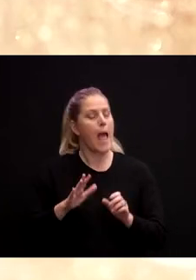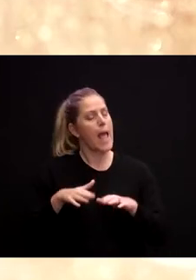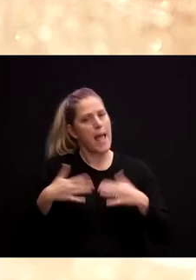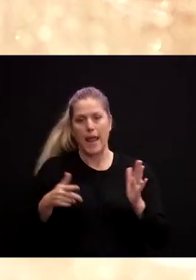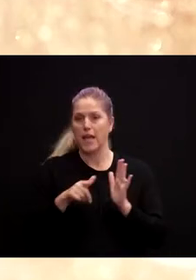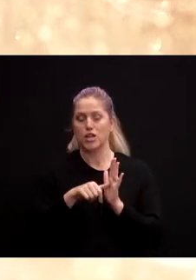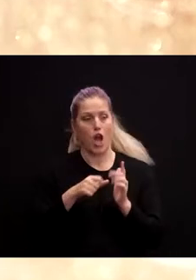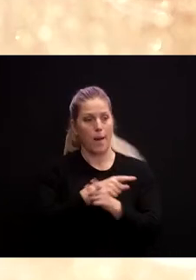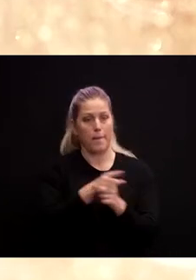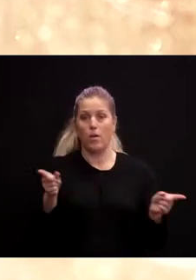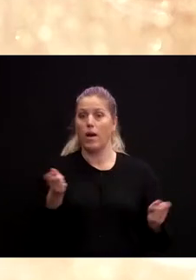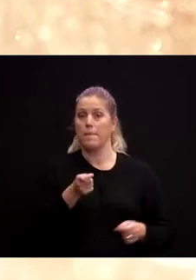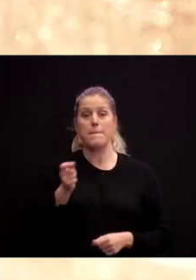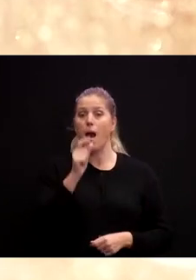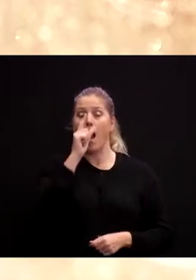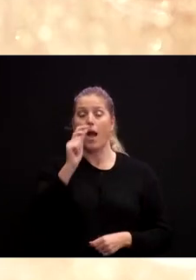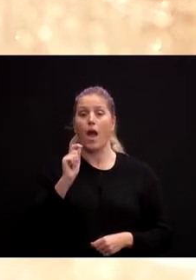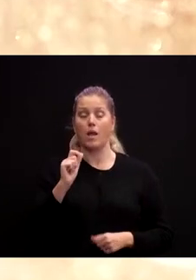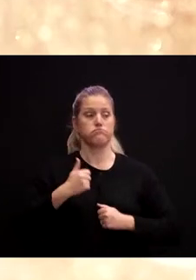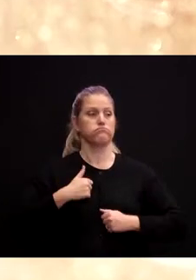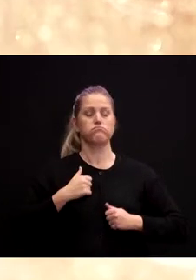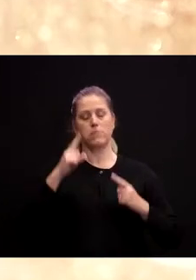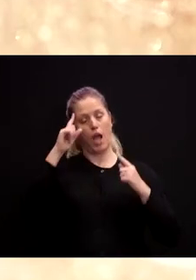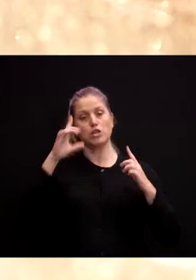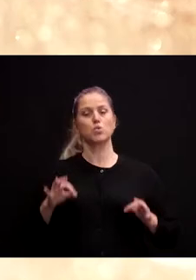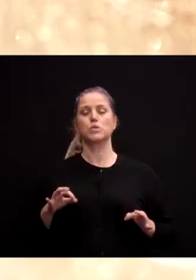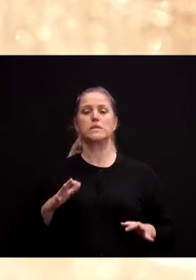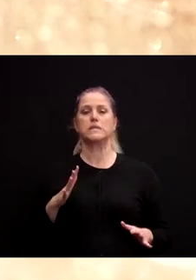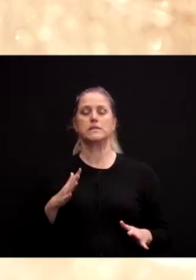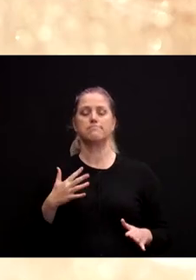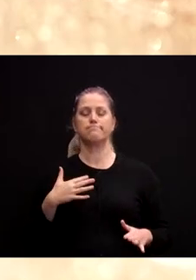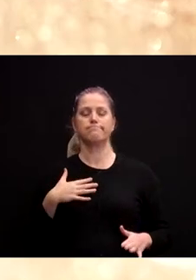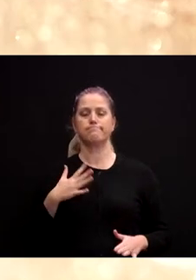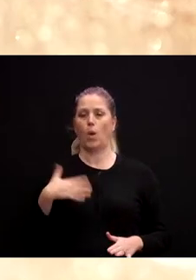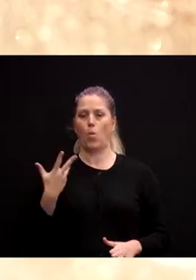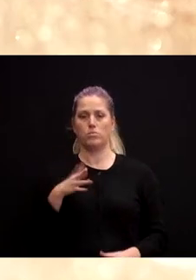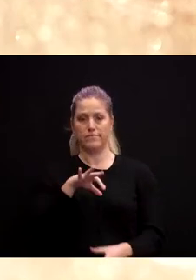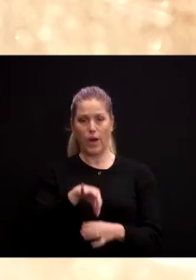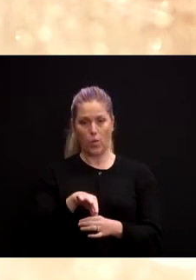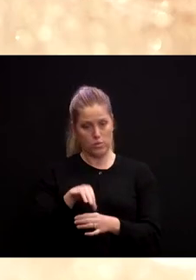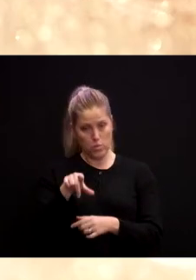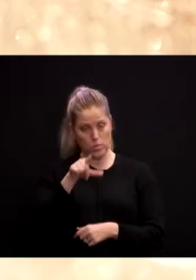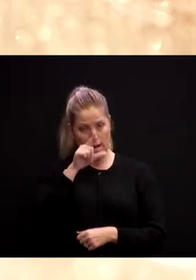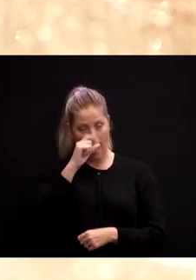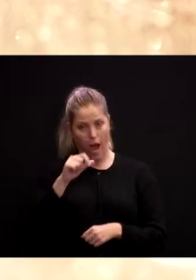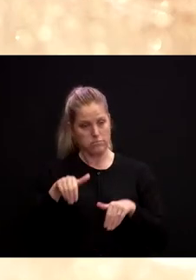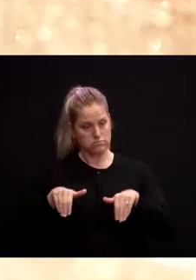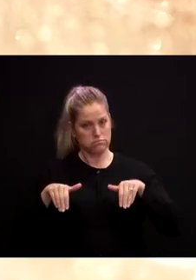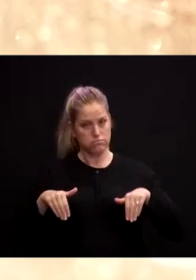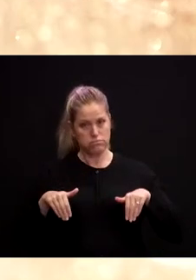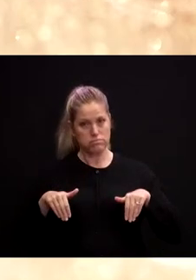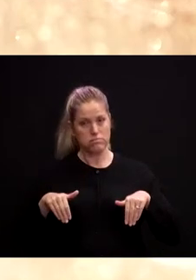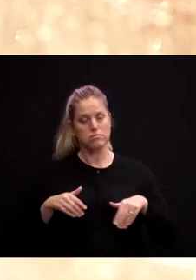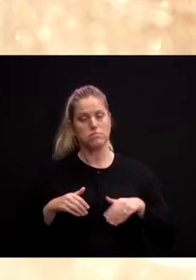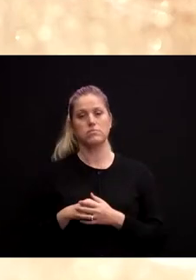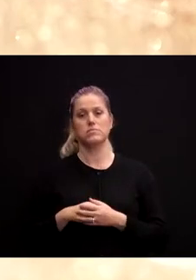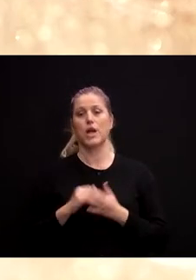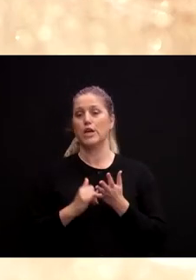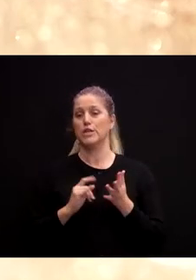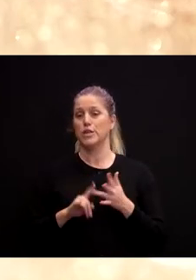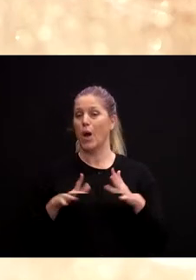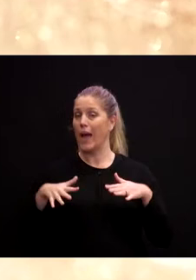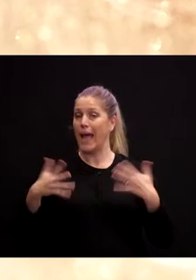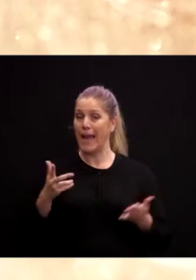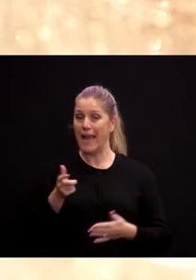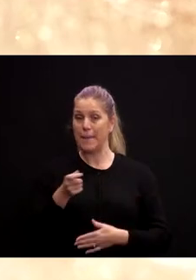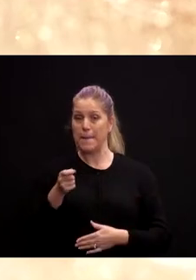choose not to vote, can choose to abstain. And so those members from the Eastern Churches who